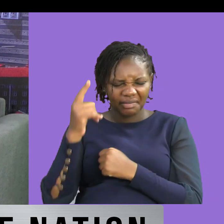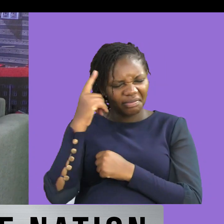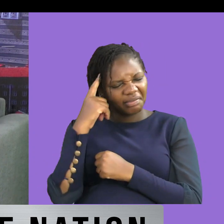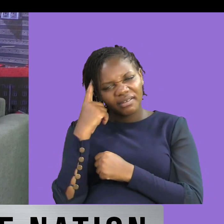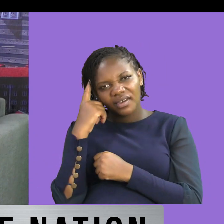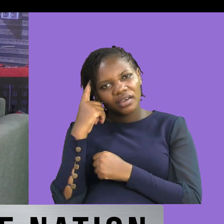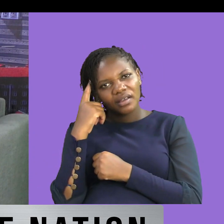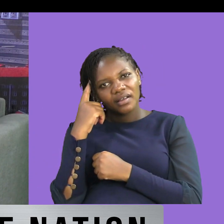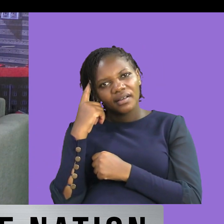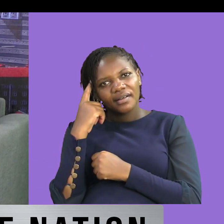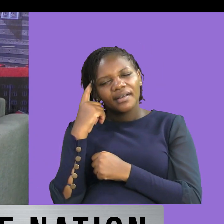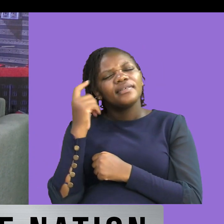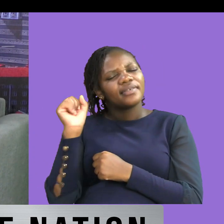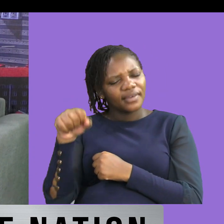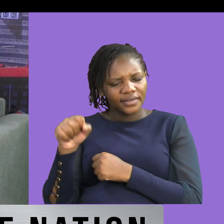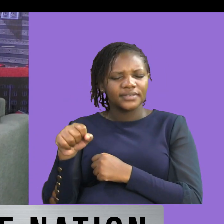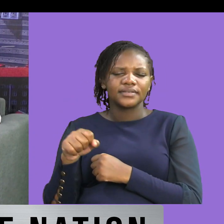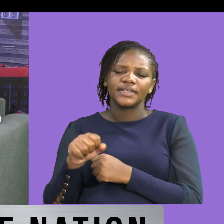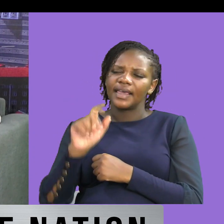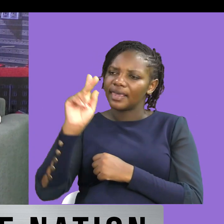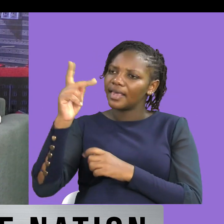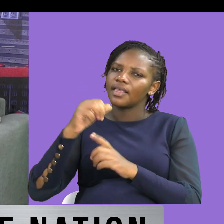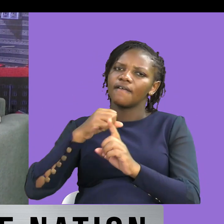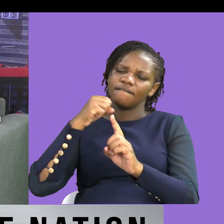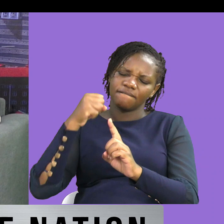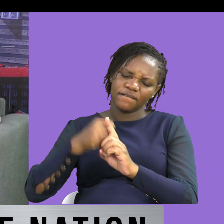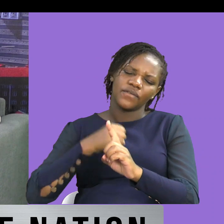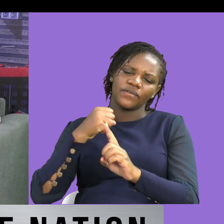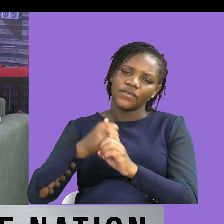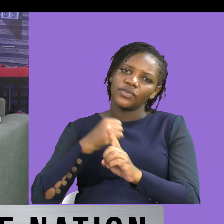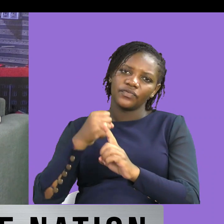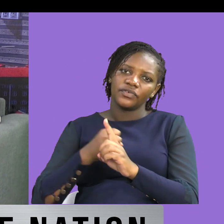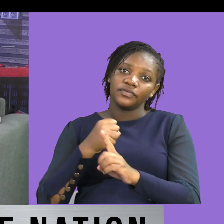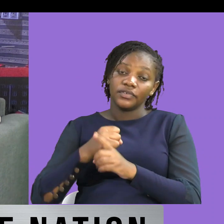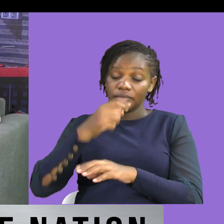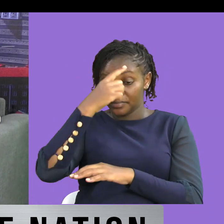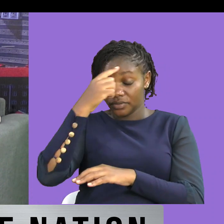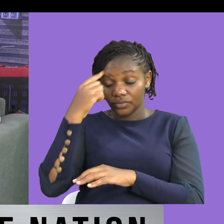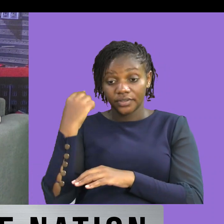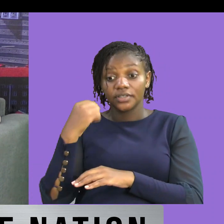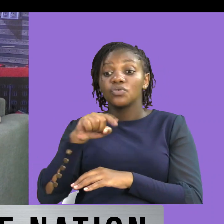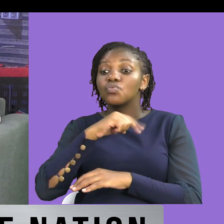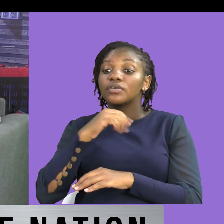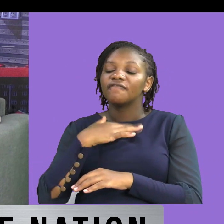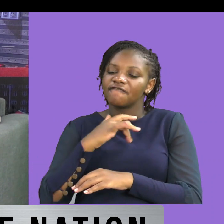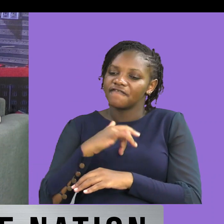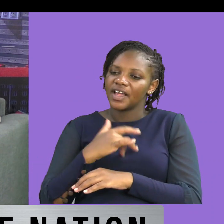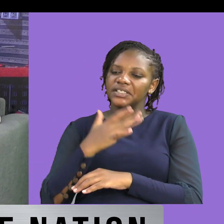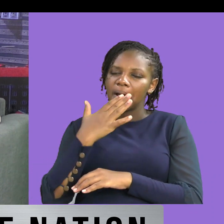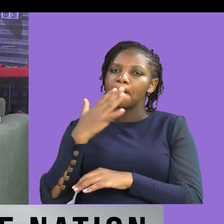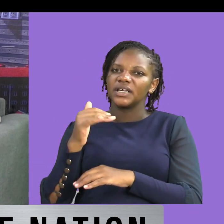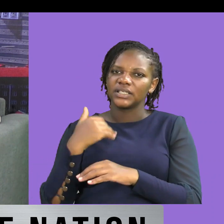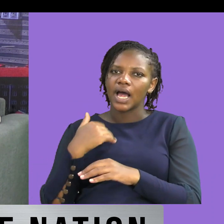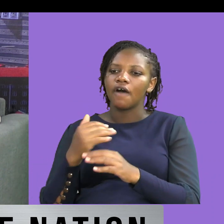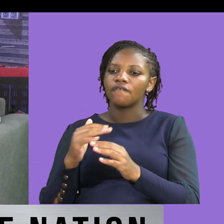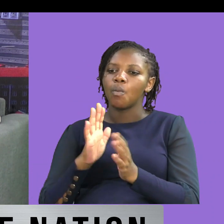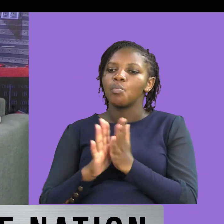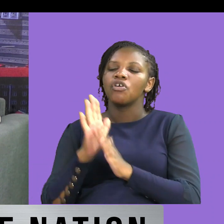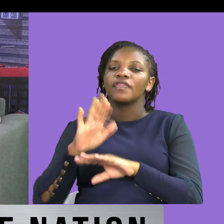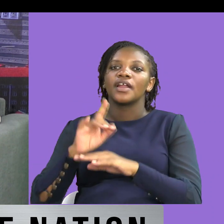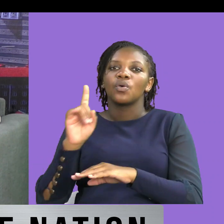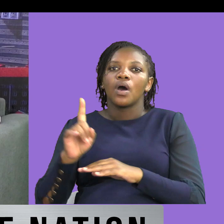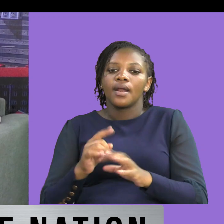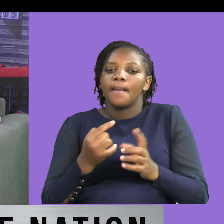Or yours, whatever. That time, we were defending multipartyism. Yes. So are you trying to say